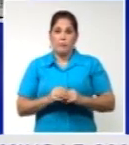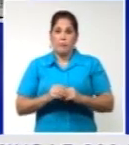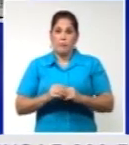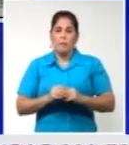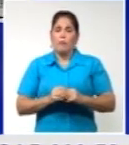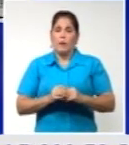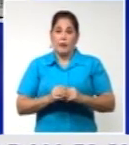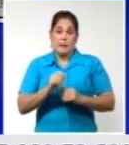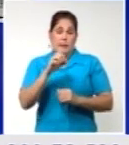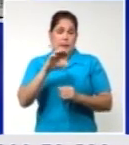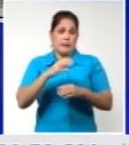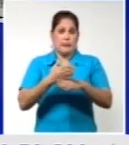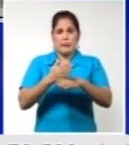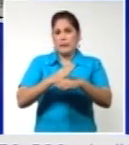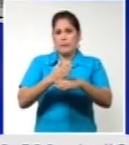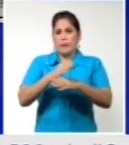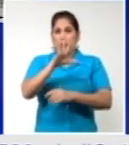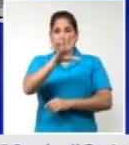11%, or